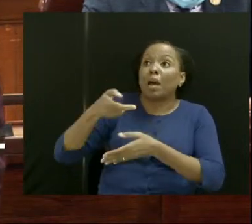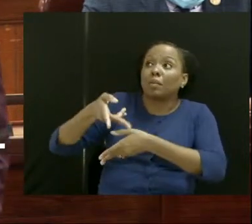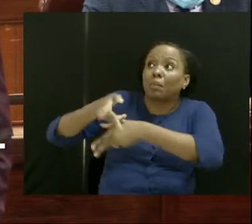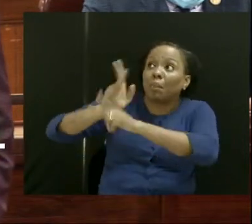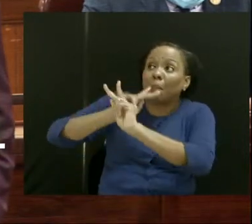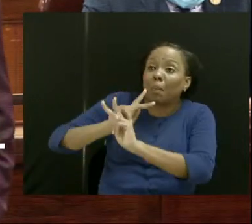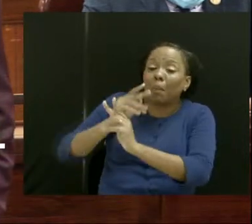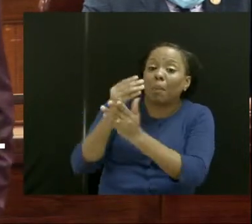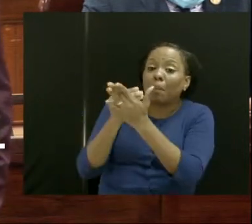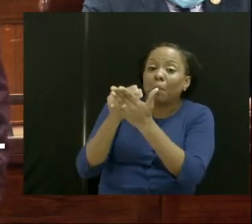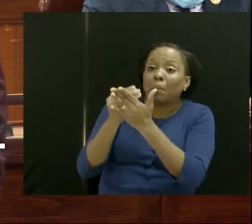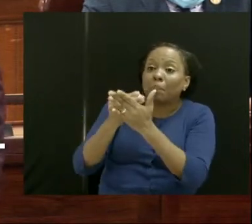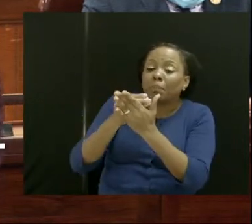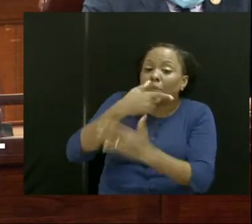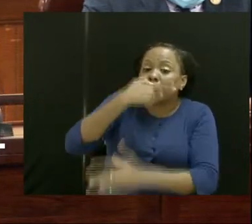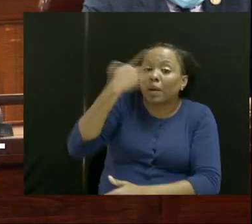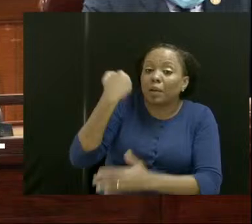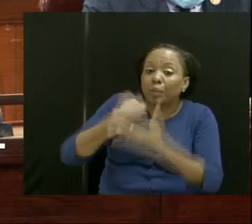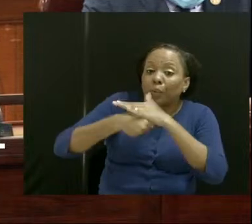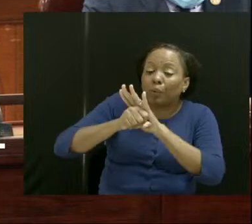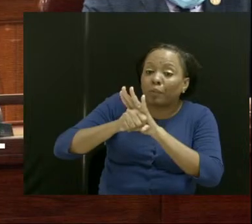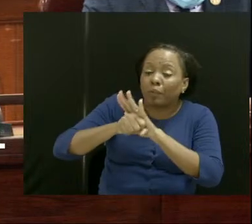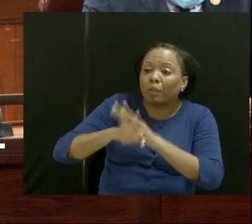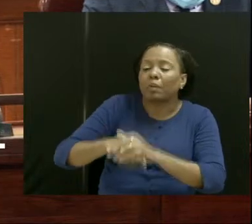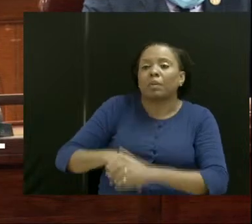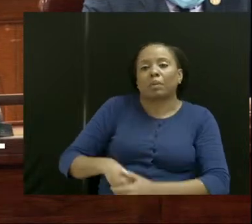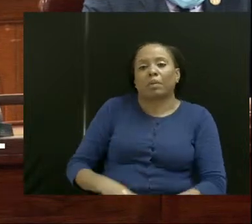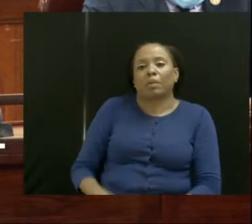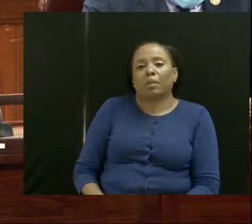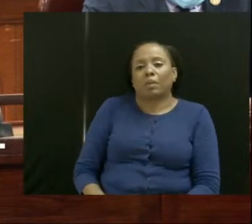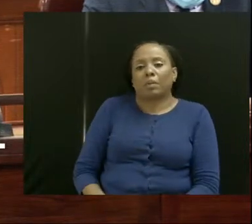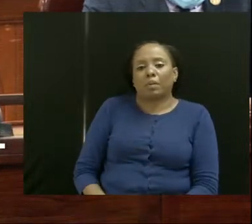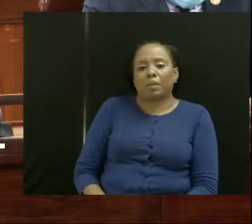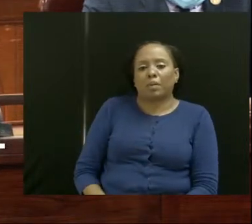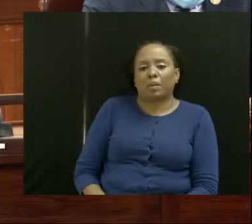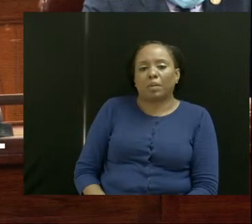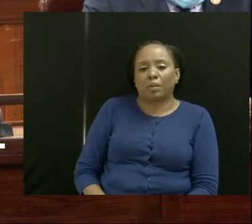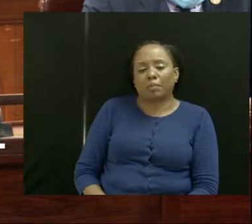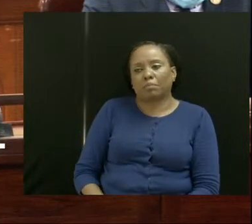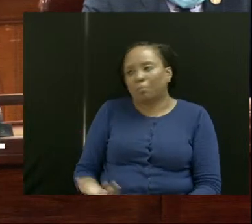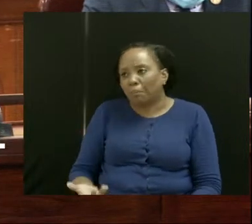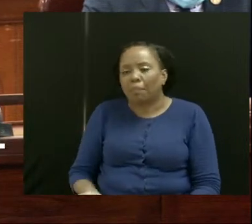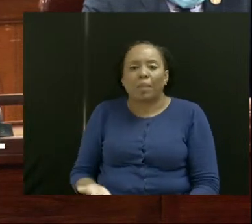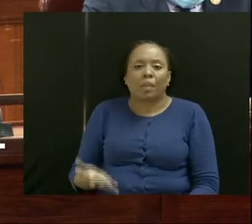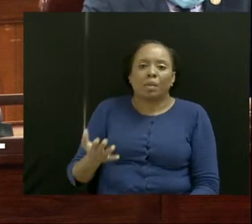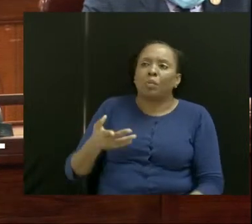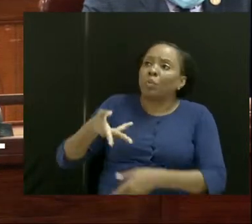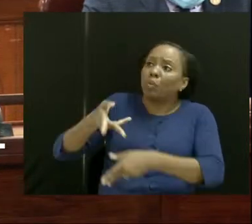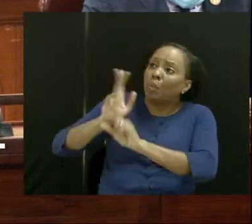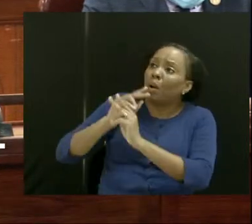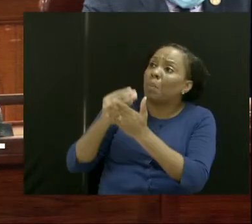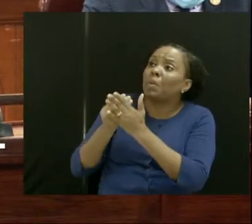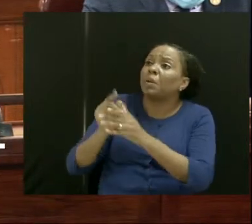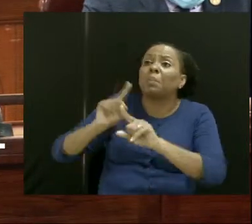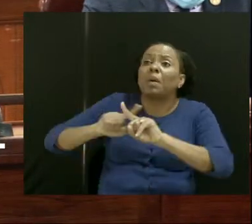COVID. We've incurred debt at significantly low interest rates. All that is true, but you